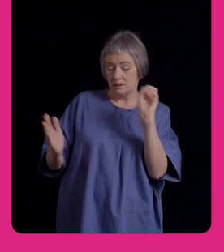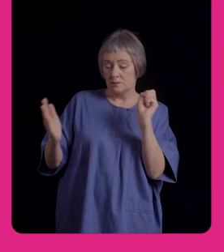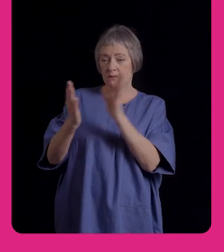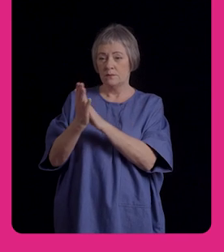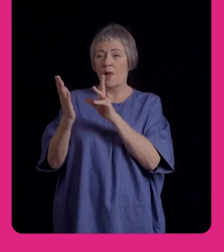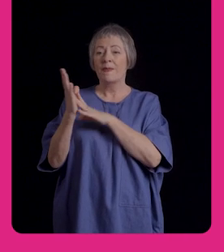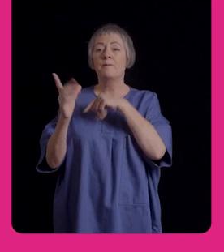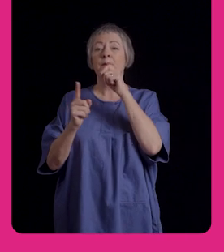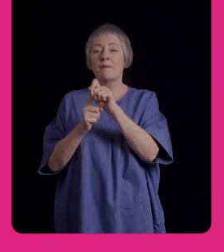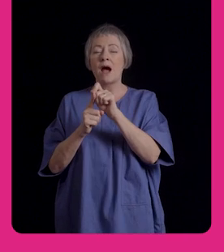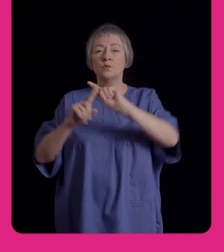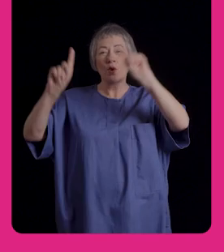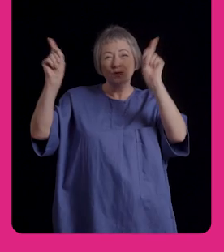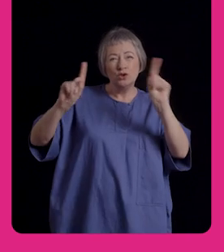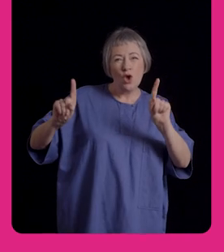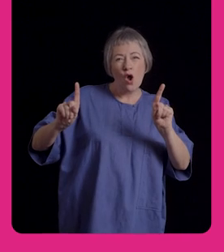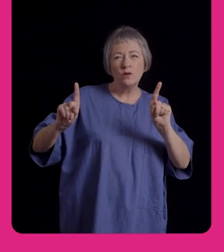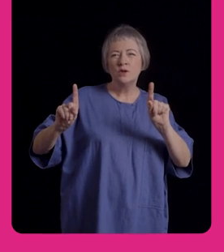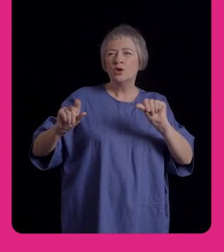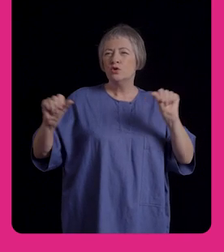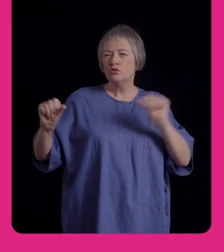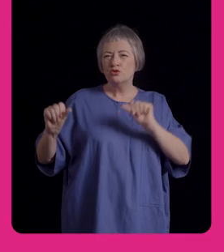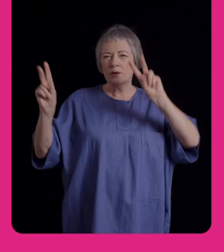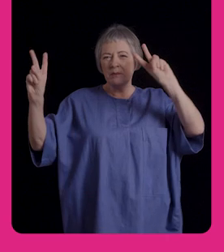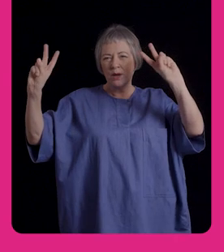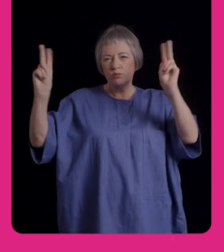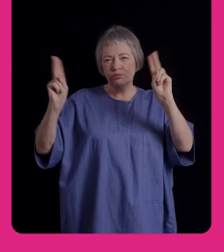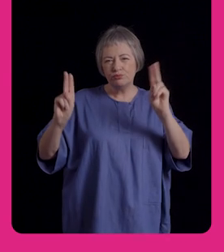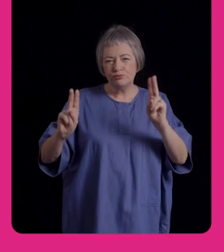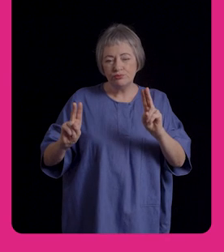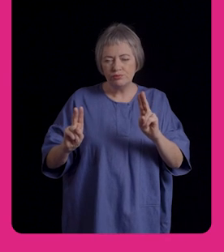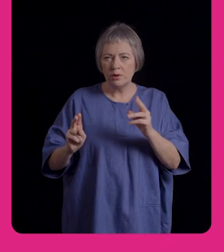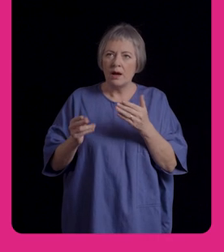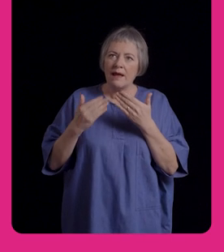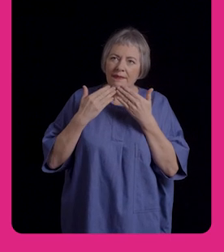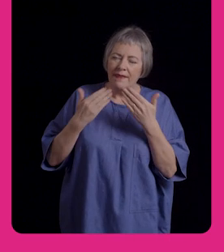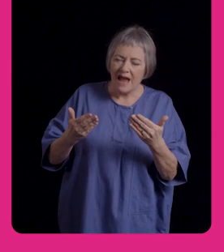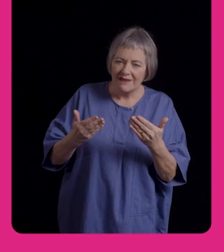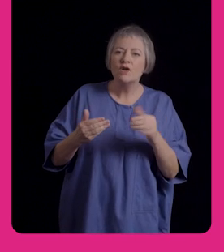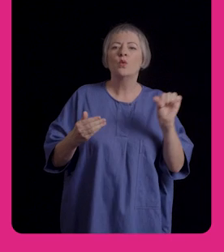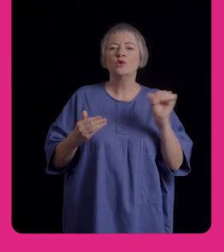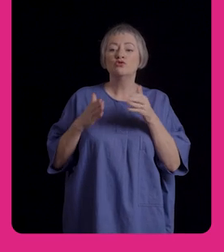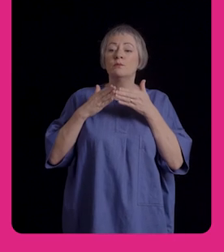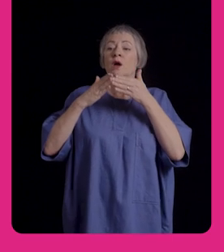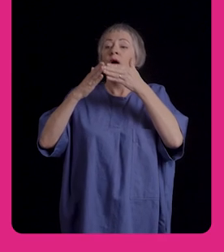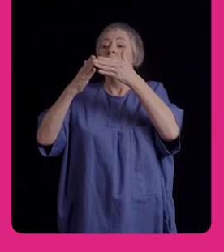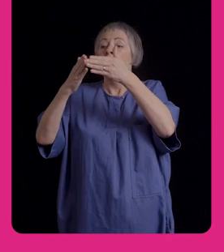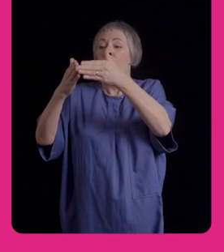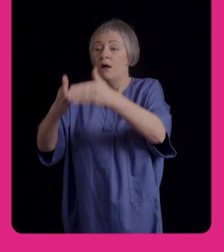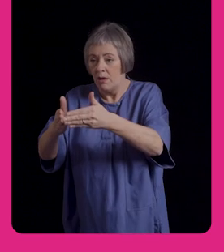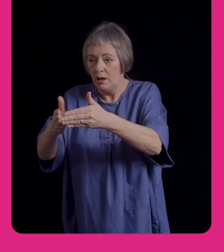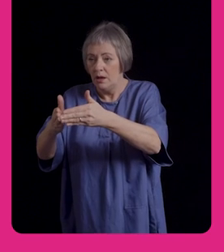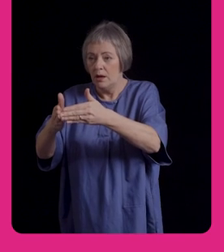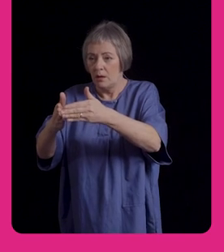maps. And so that storm should start to subside now. And thankfully, we should be in harbour before too